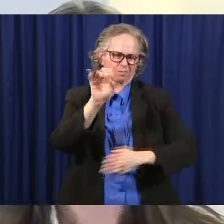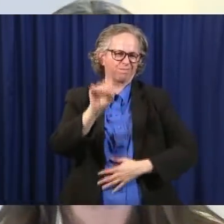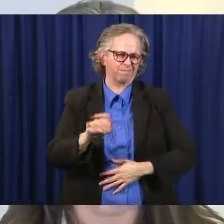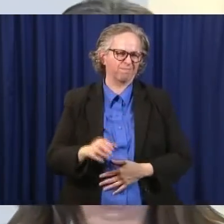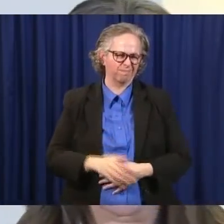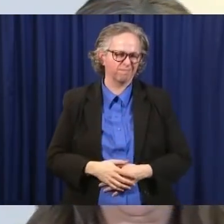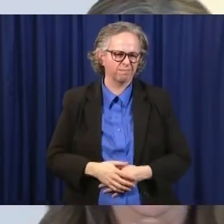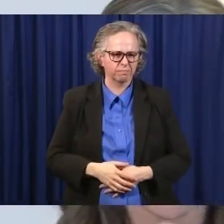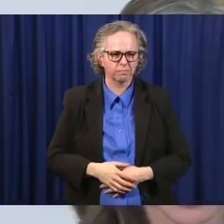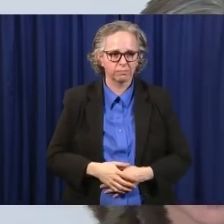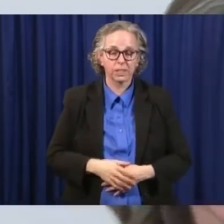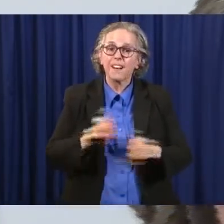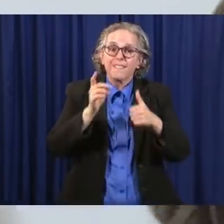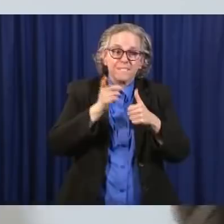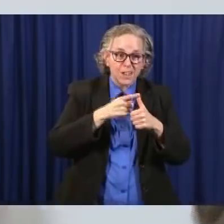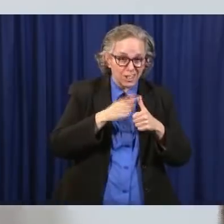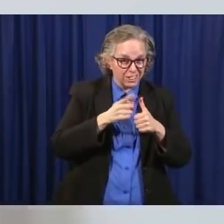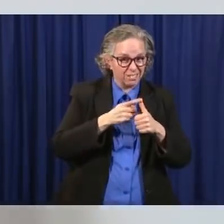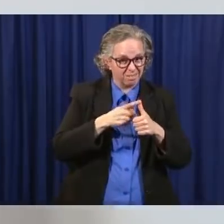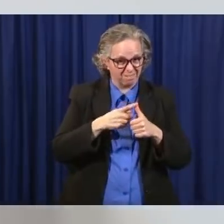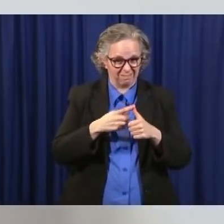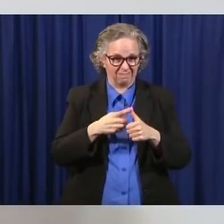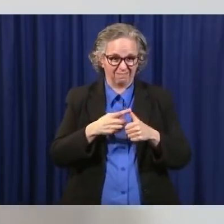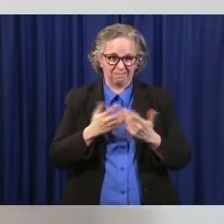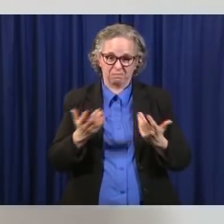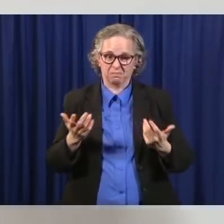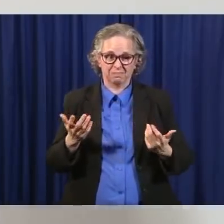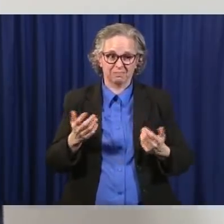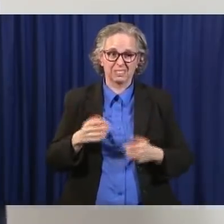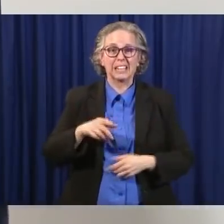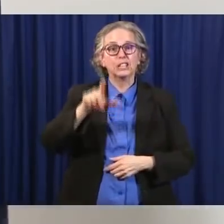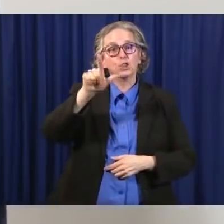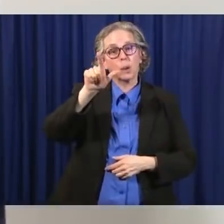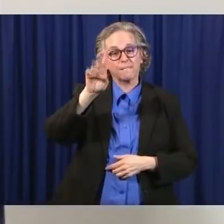of all, right now in Ohio, we have seen